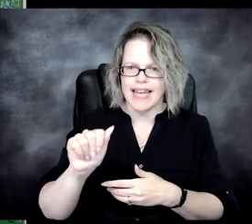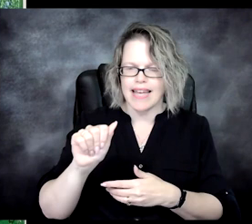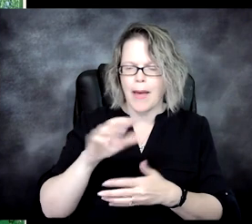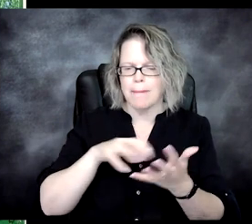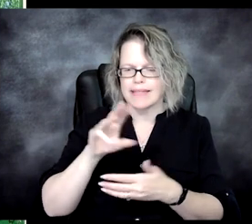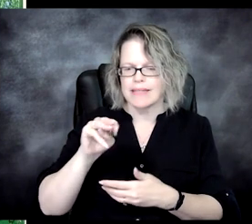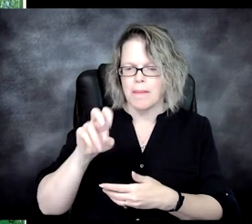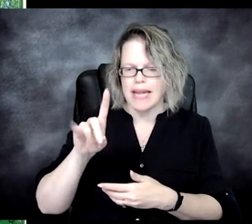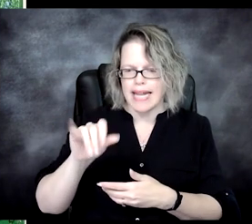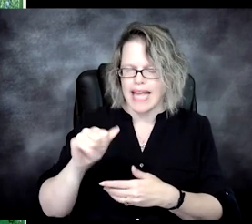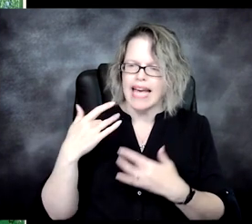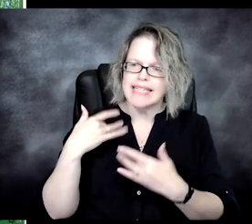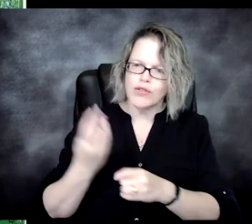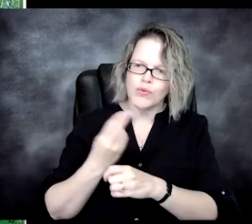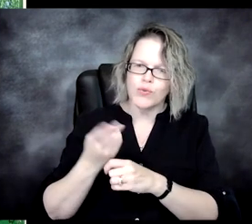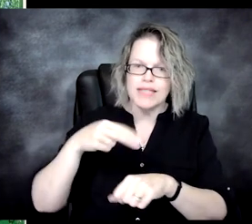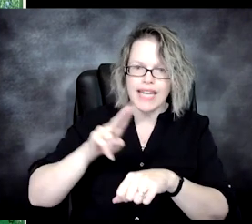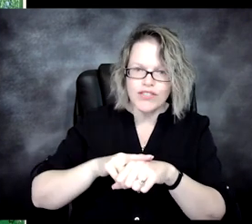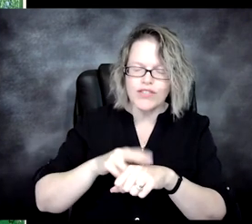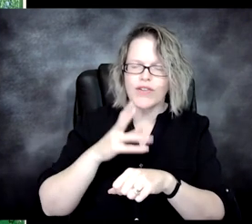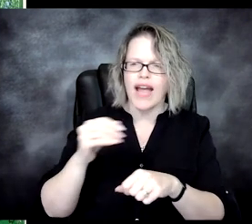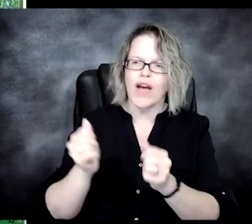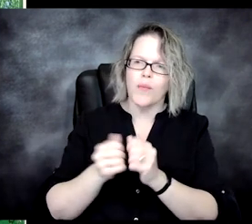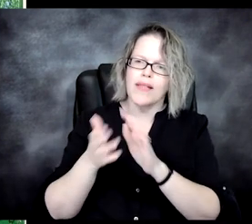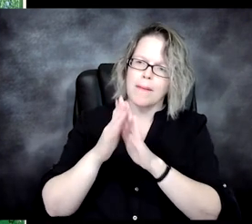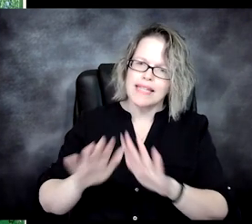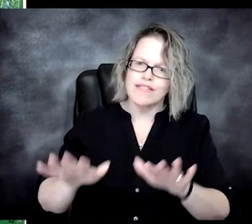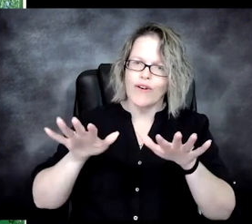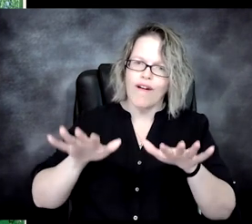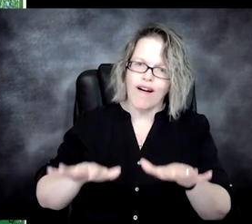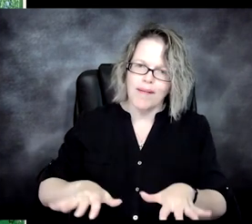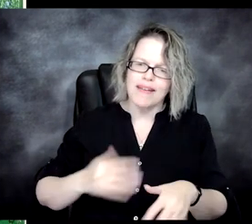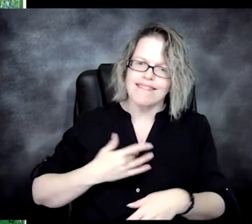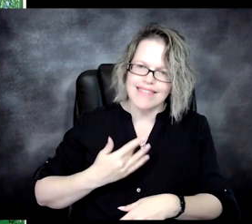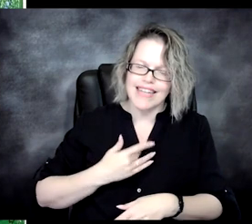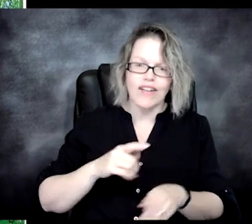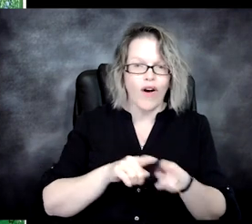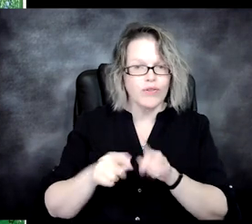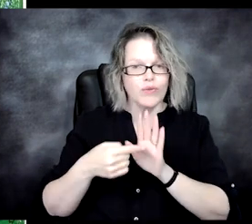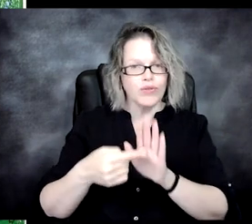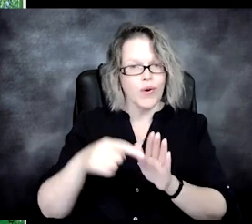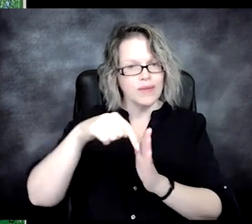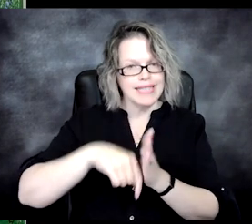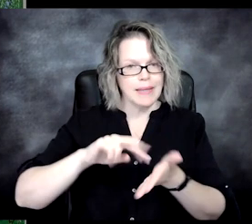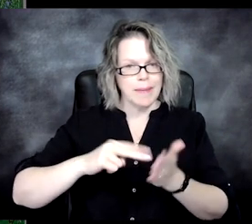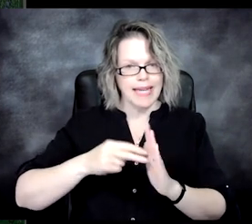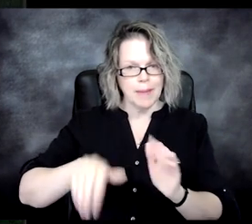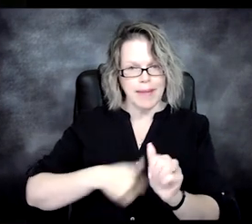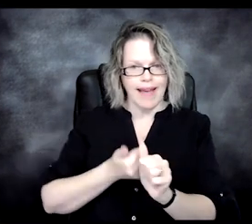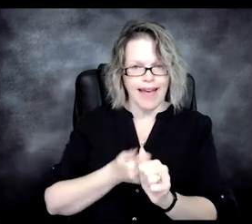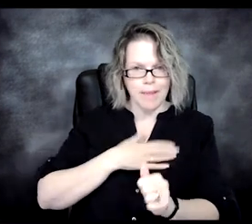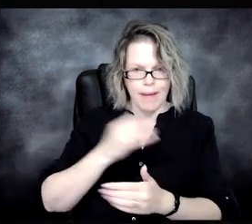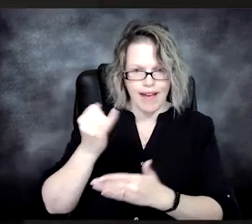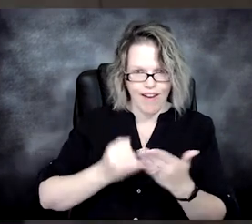typically create things involving nature and with a peaceful, calming feeling to it. And I also love to put deeper meaning behind my art, and that is exactly what